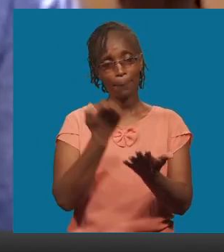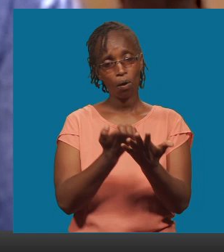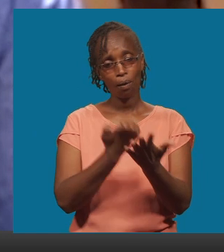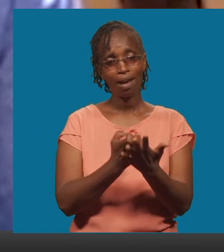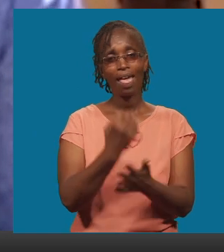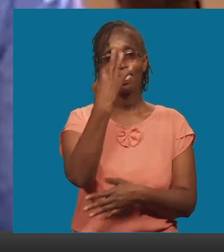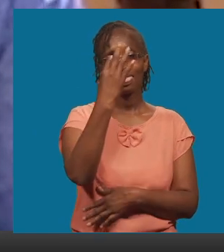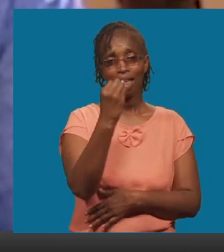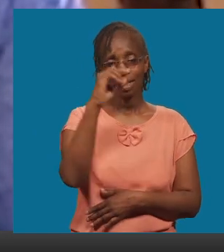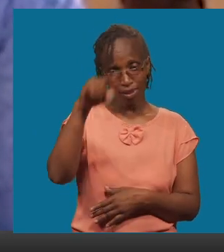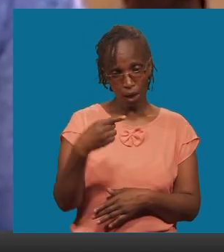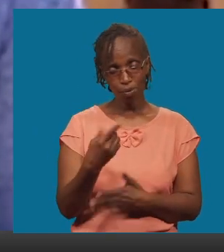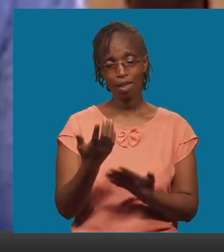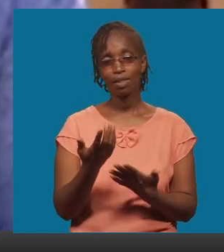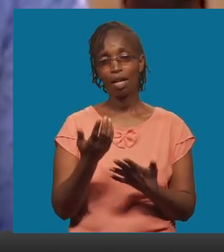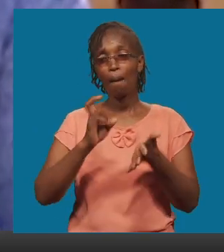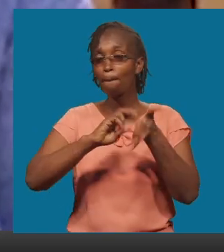30,000 as we address.